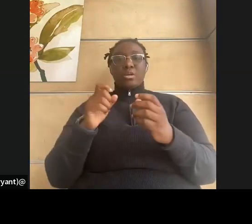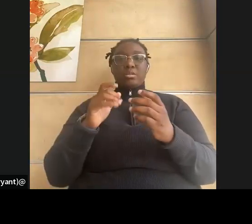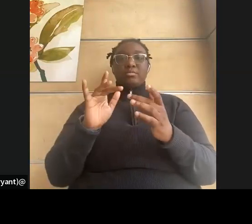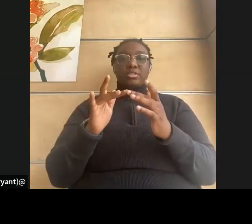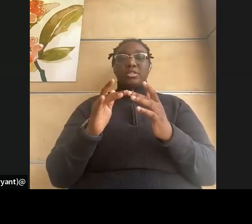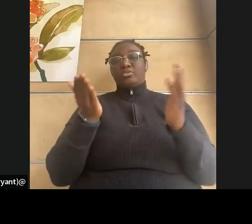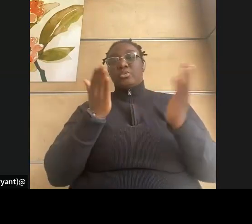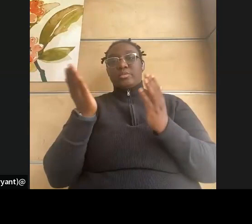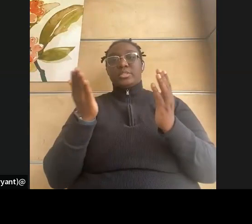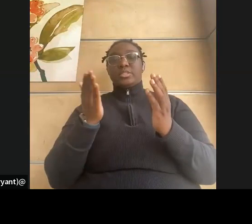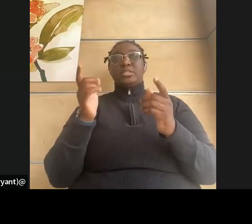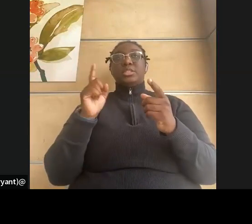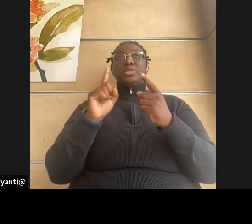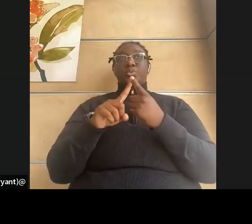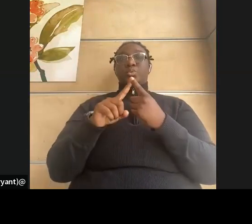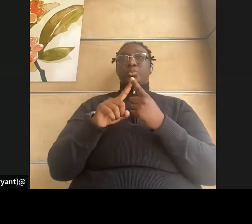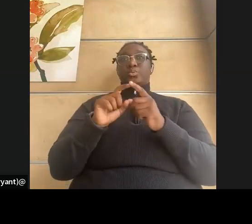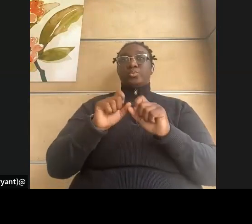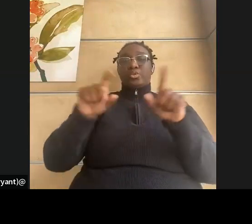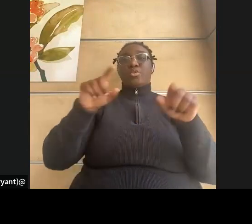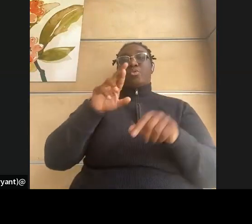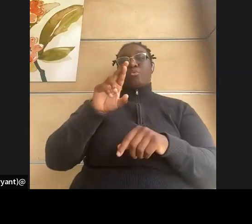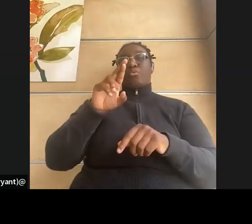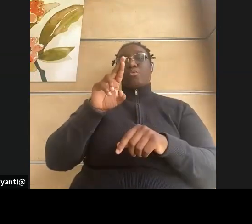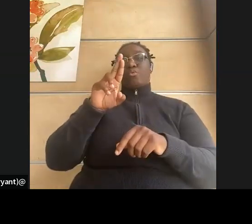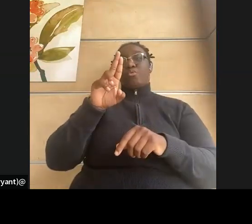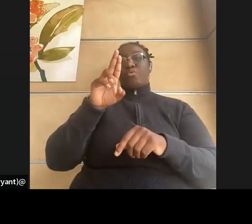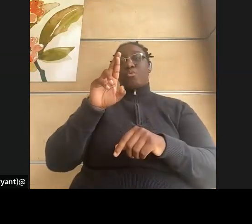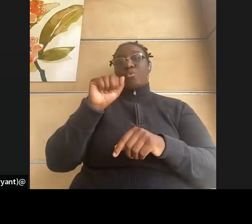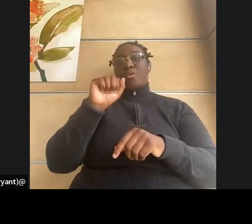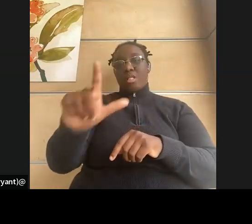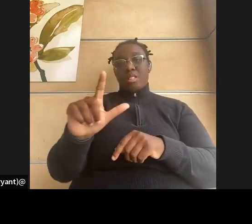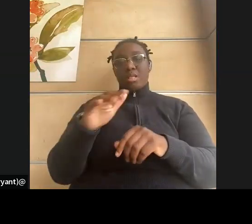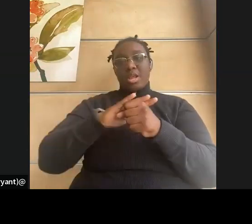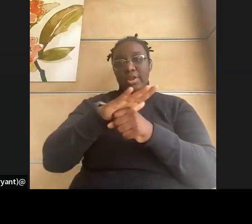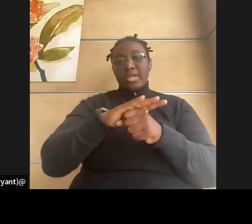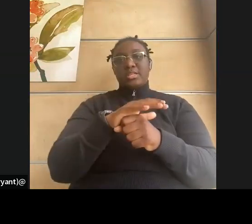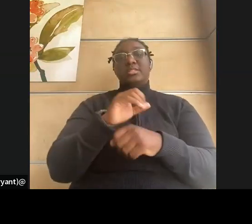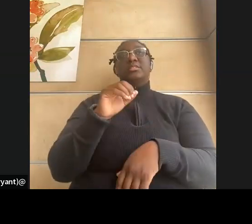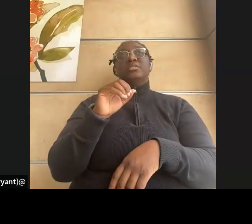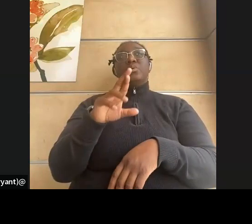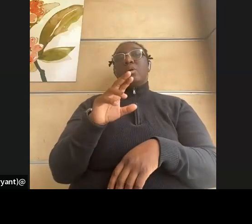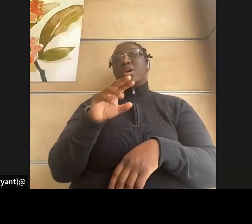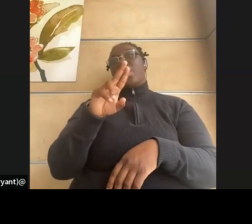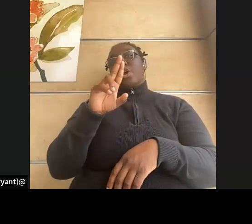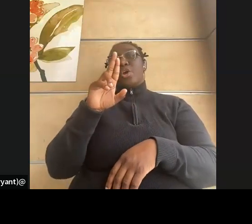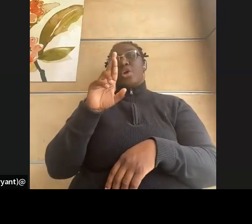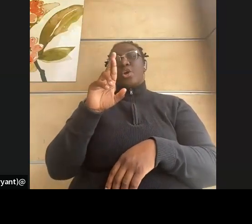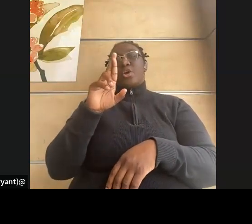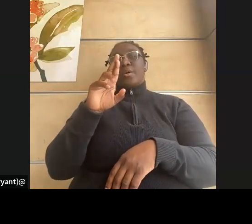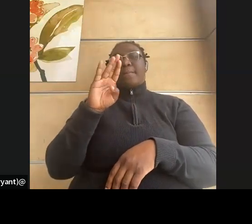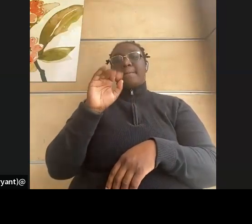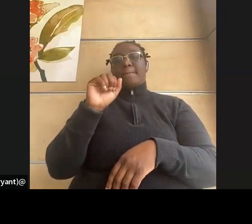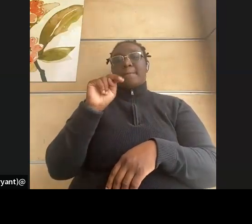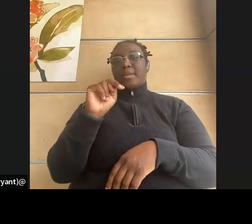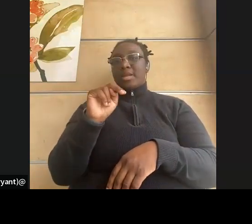to rural areas or the historically redline urban communities that often don't have adequate service.